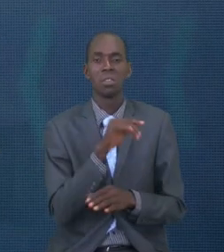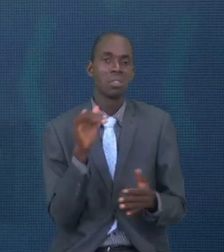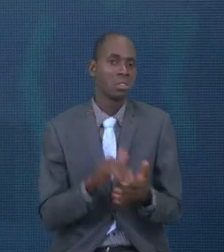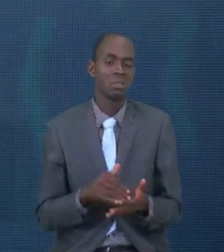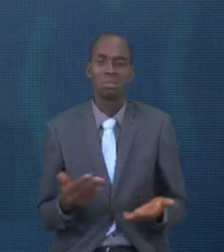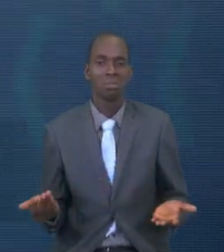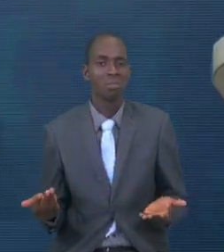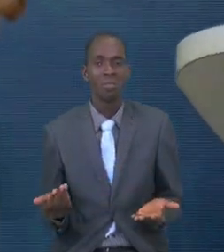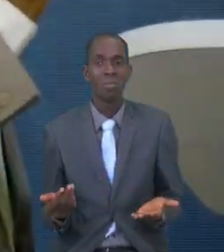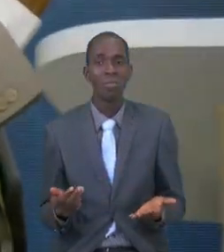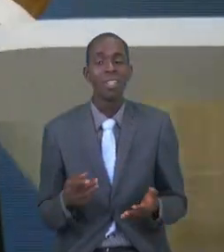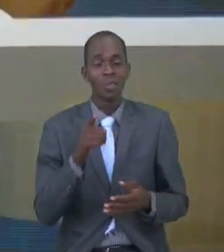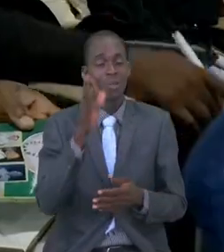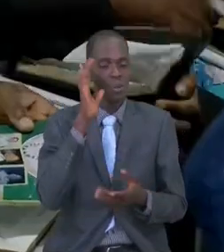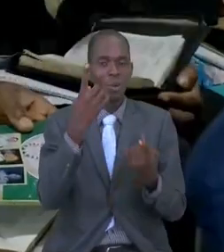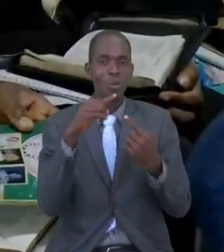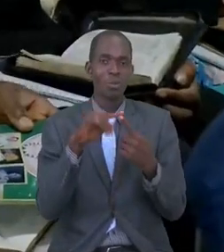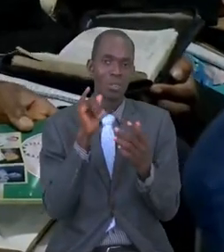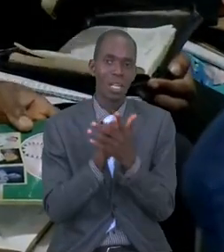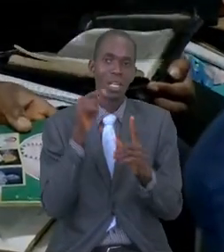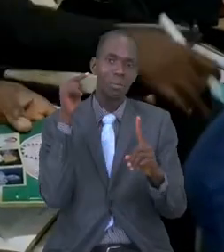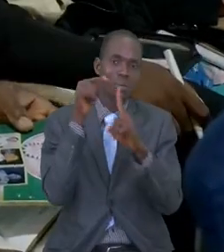will come to that place.